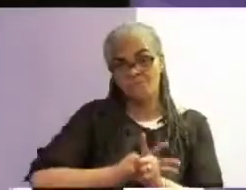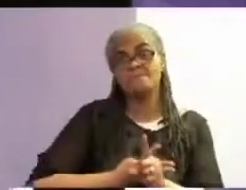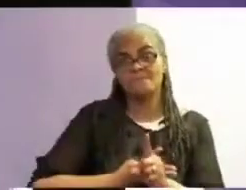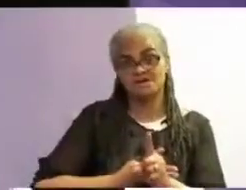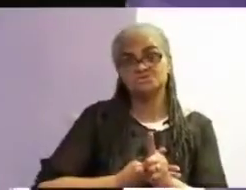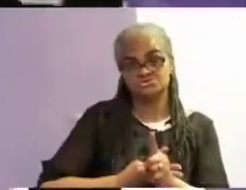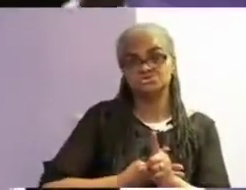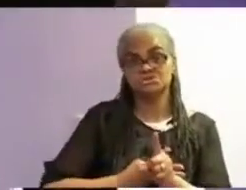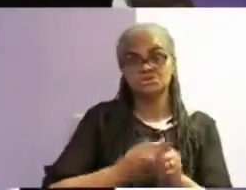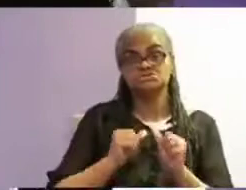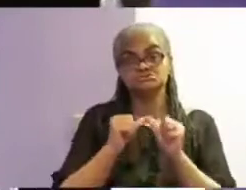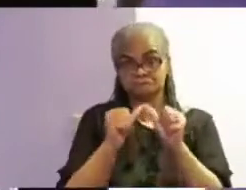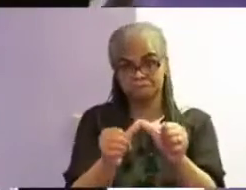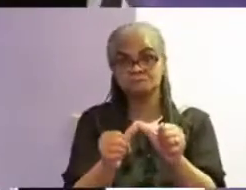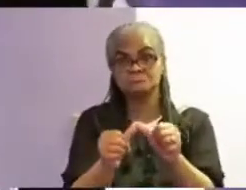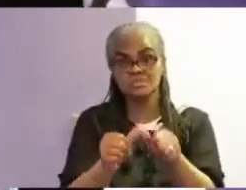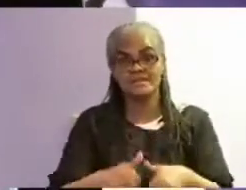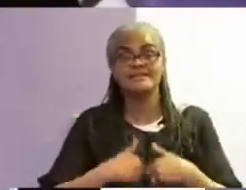4 months came.